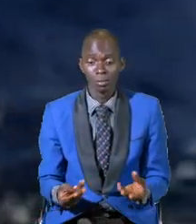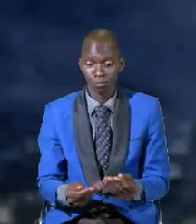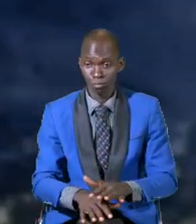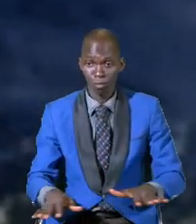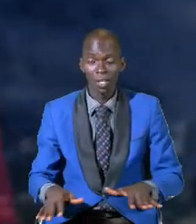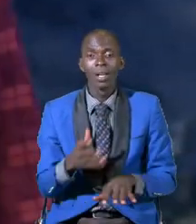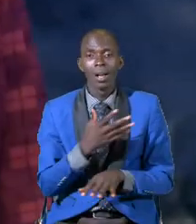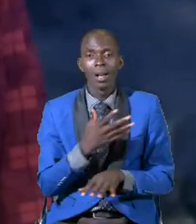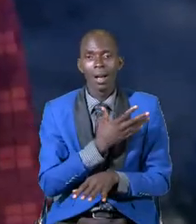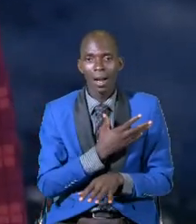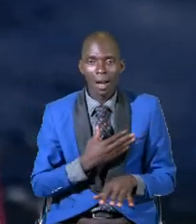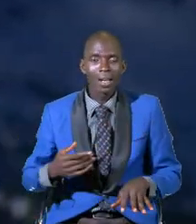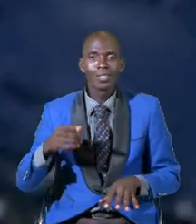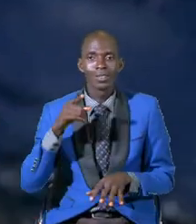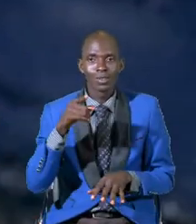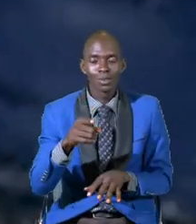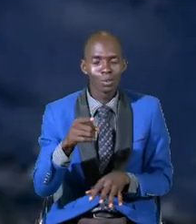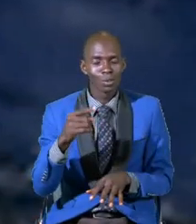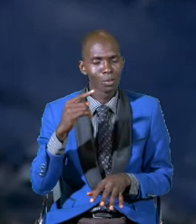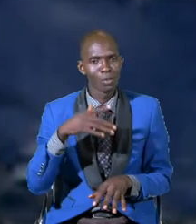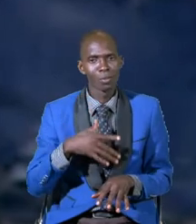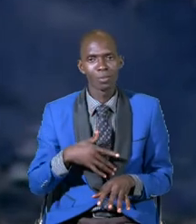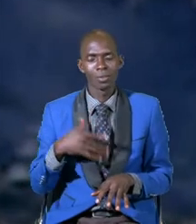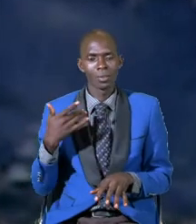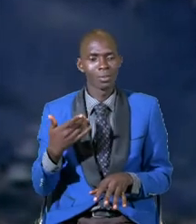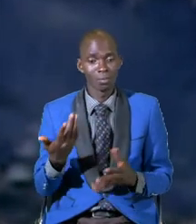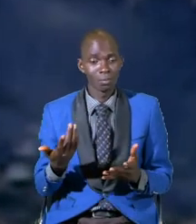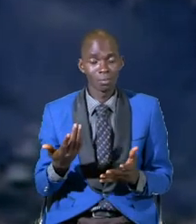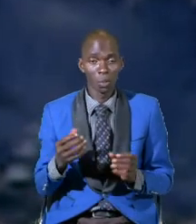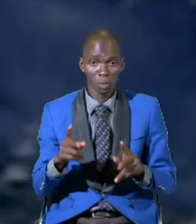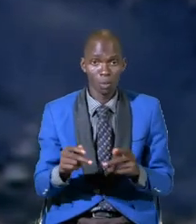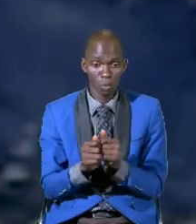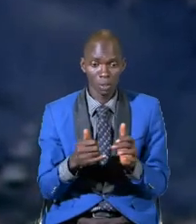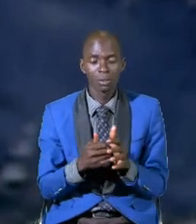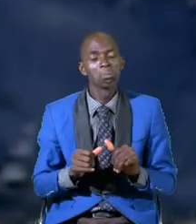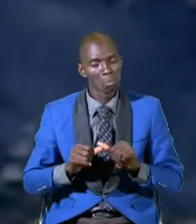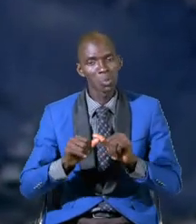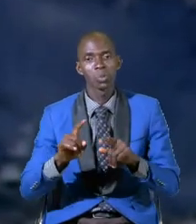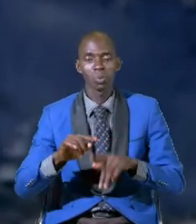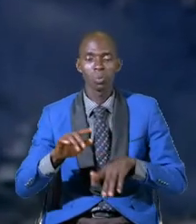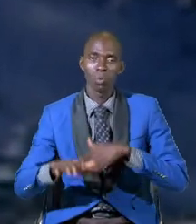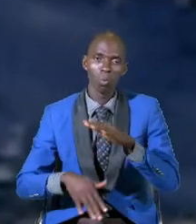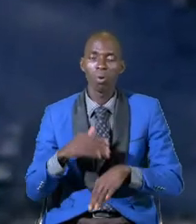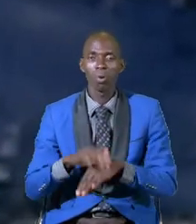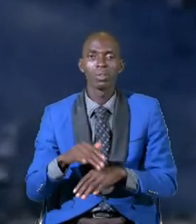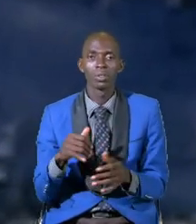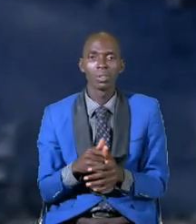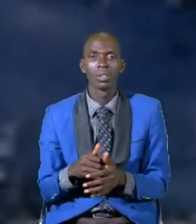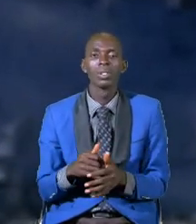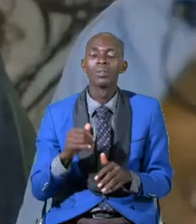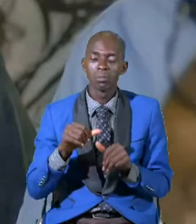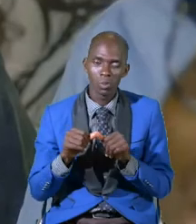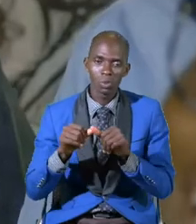you into oblivion, then you keep on walking. That's courage. Keep on walking. I said keep on